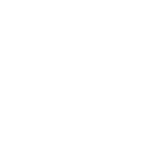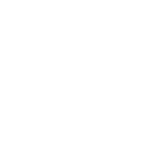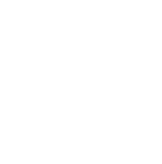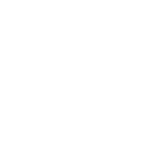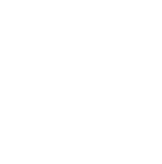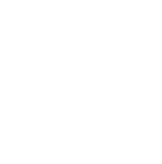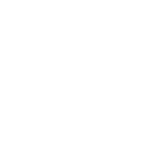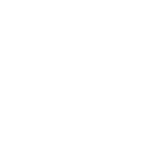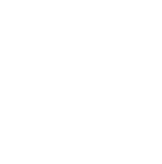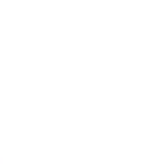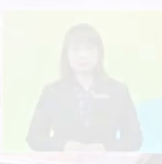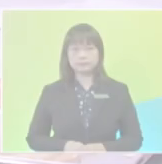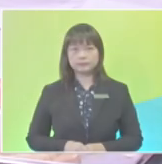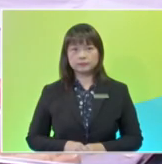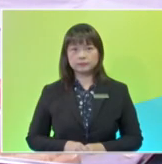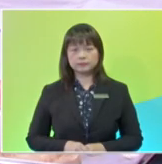tvkpm.